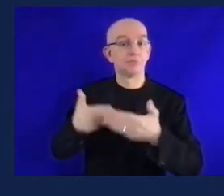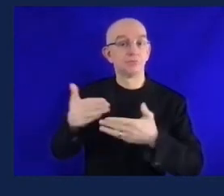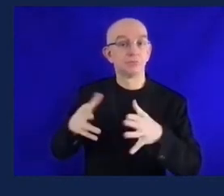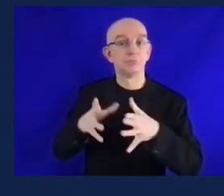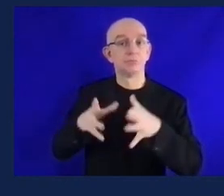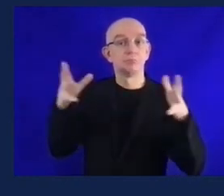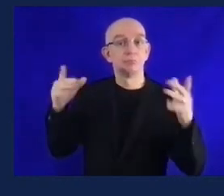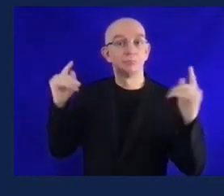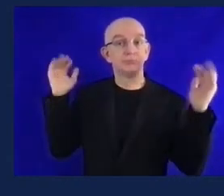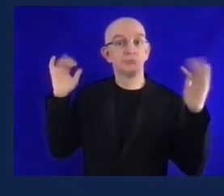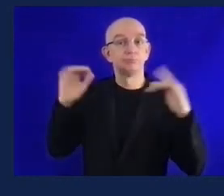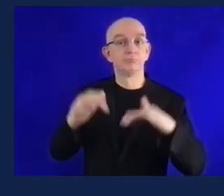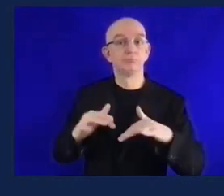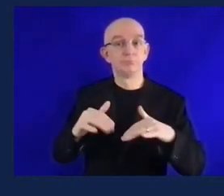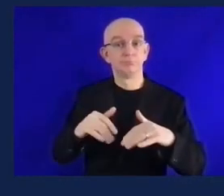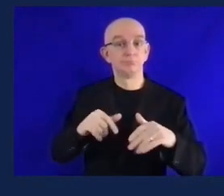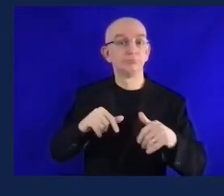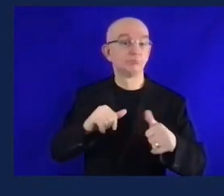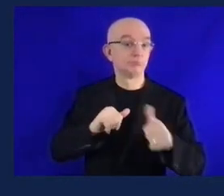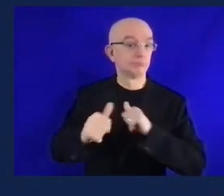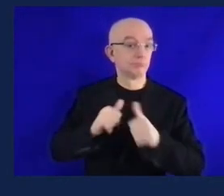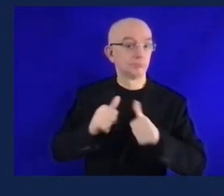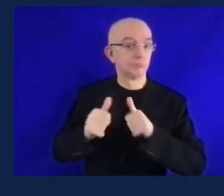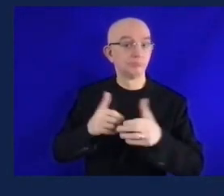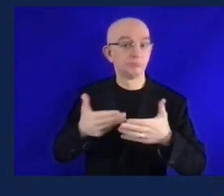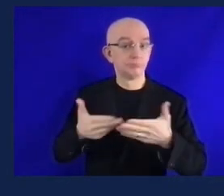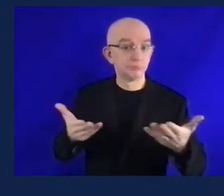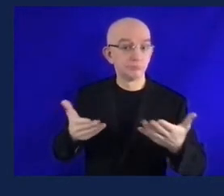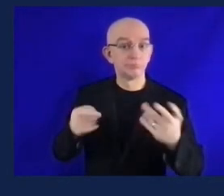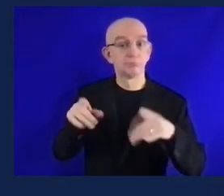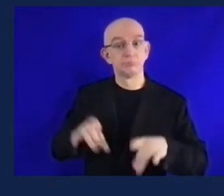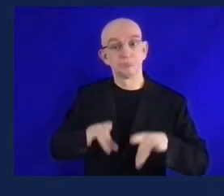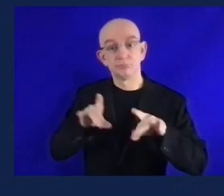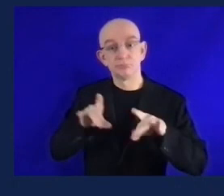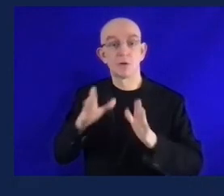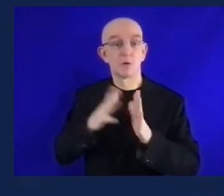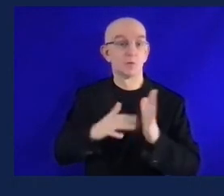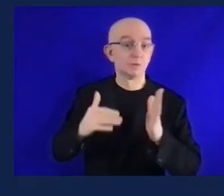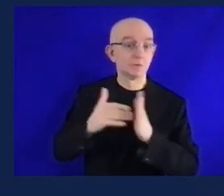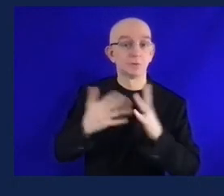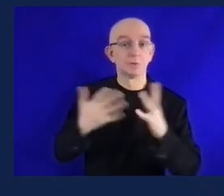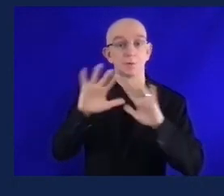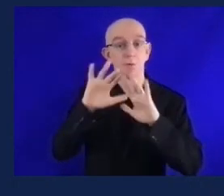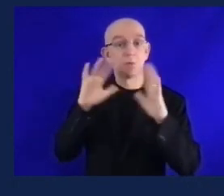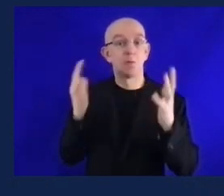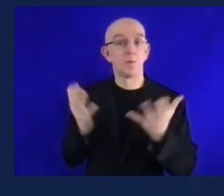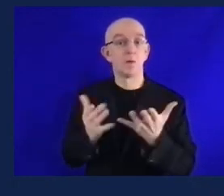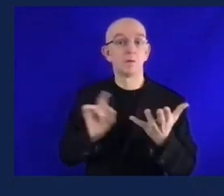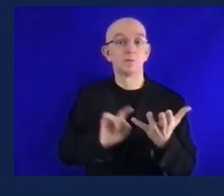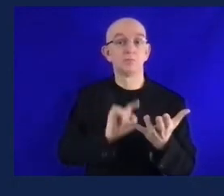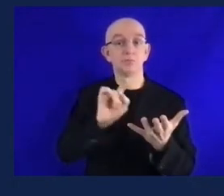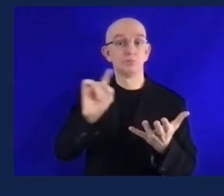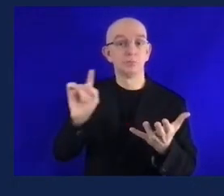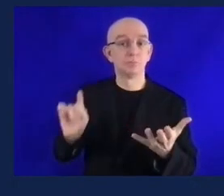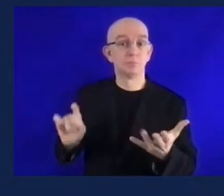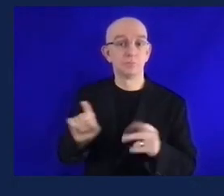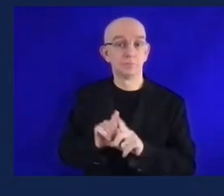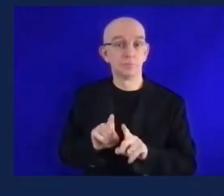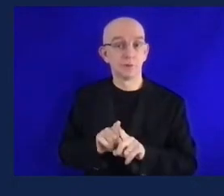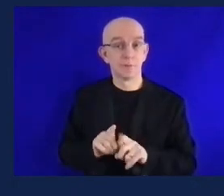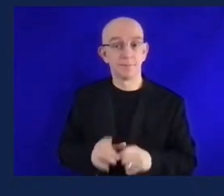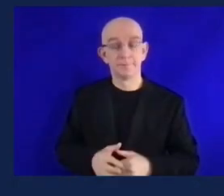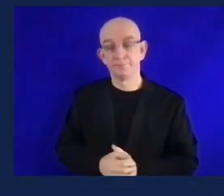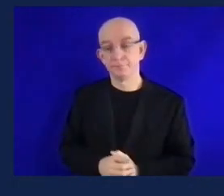Brilliant. Thank you so much, Vi. It's really, really great to hear about the work that's going on behind the scenes, and particularly to hear about how you're